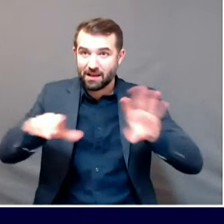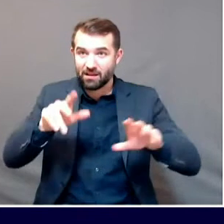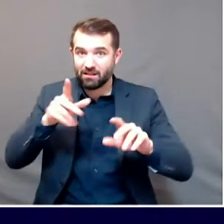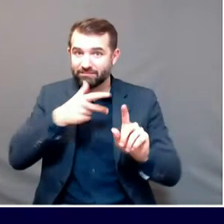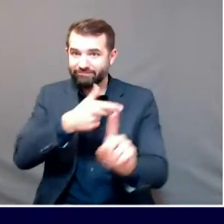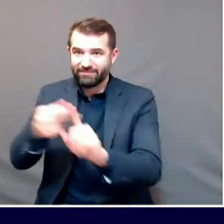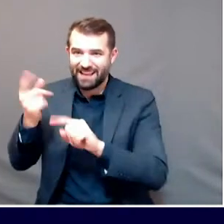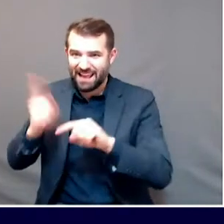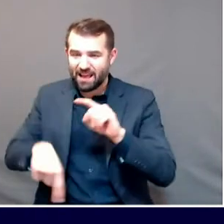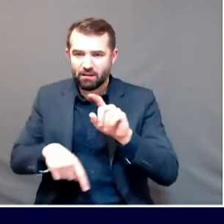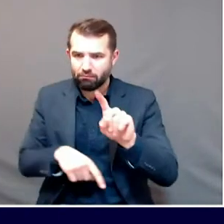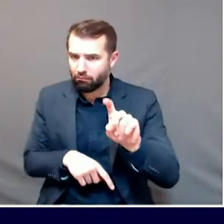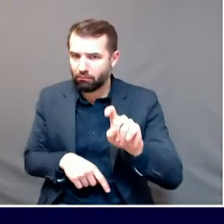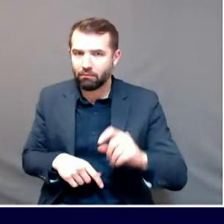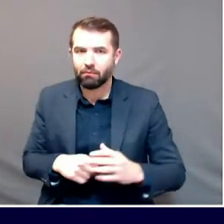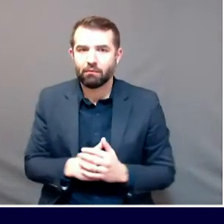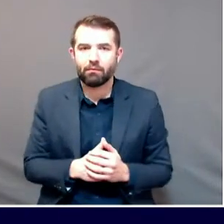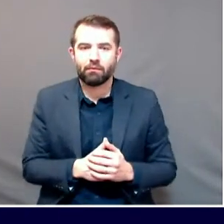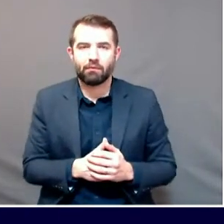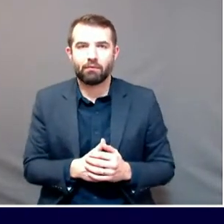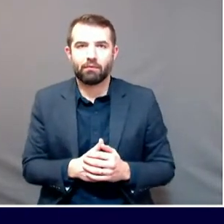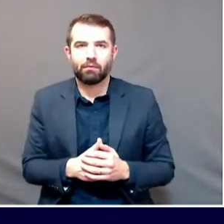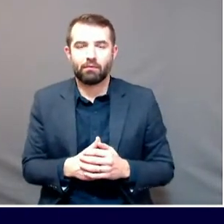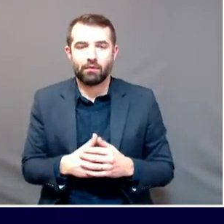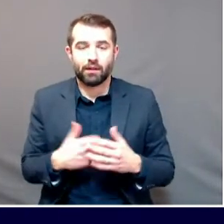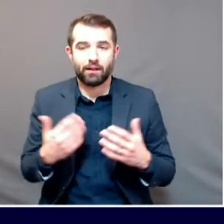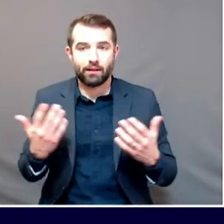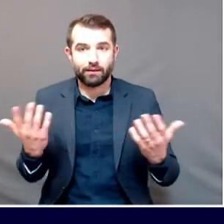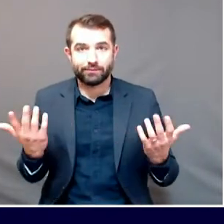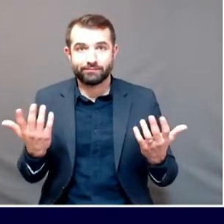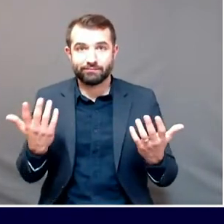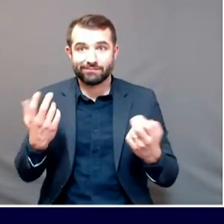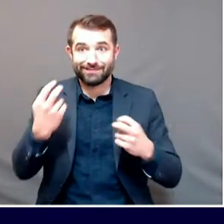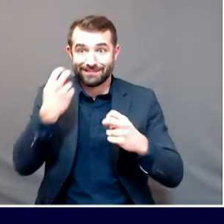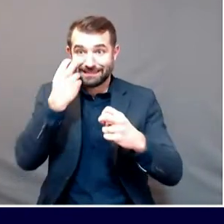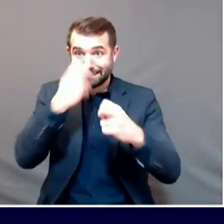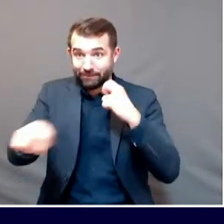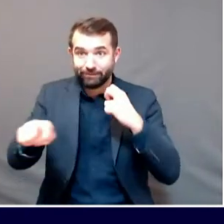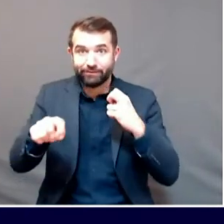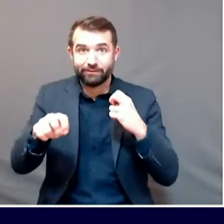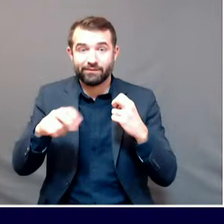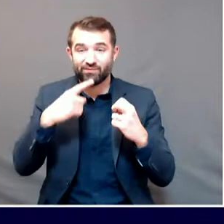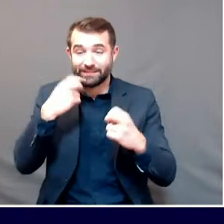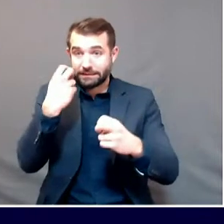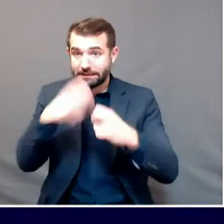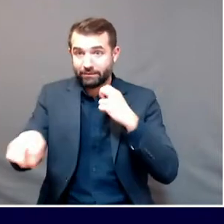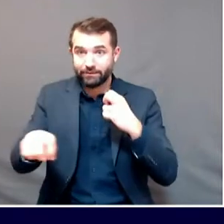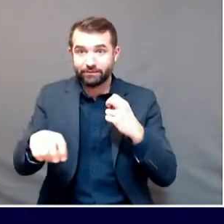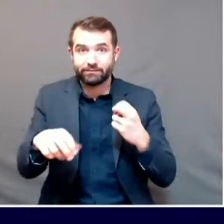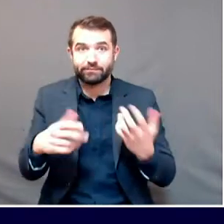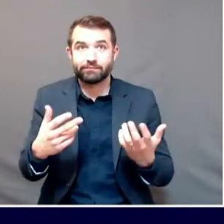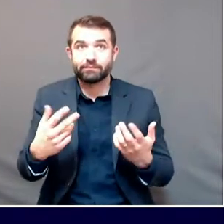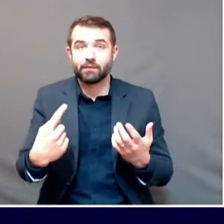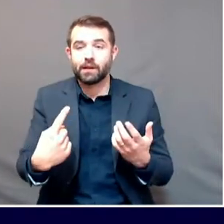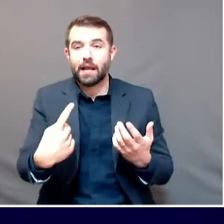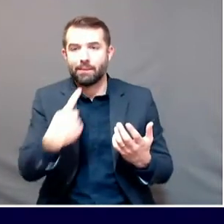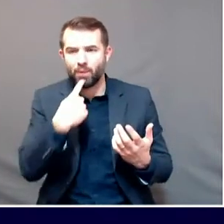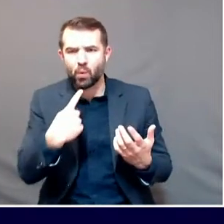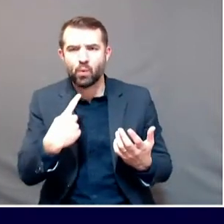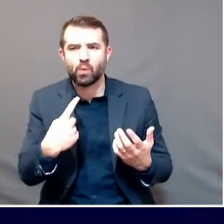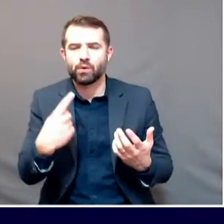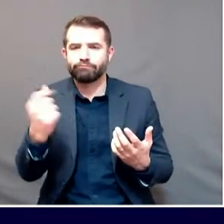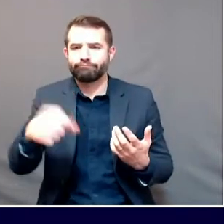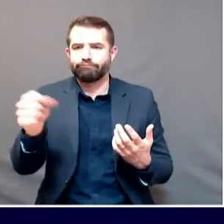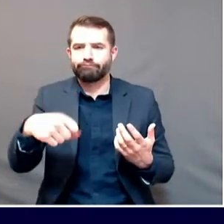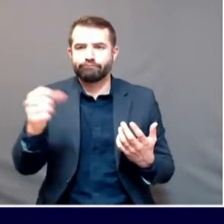candid with you. It's certainly, the news itself was disappointing, but we are in forward going mode, right?